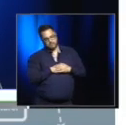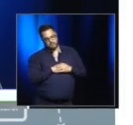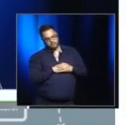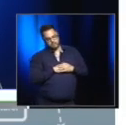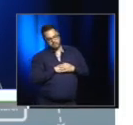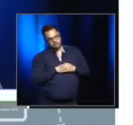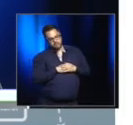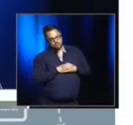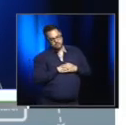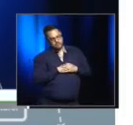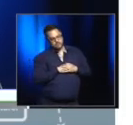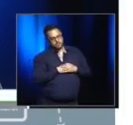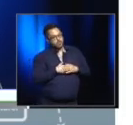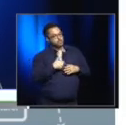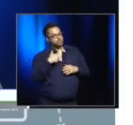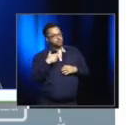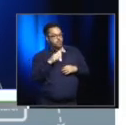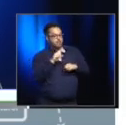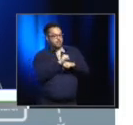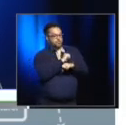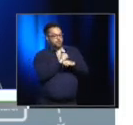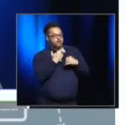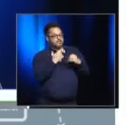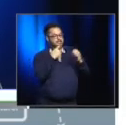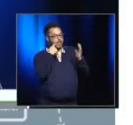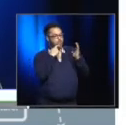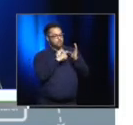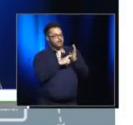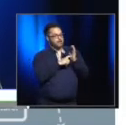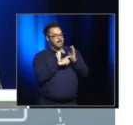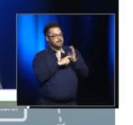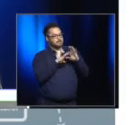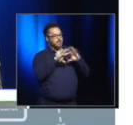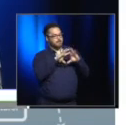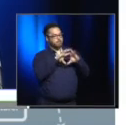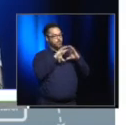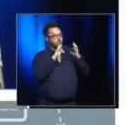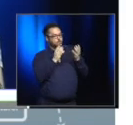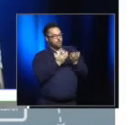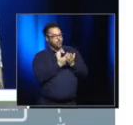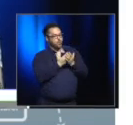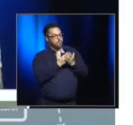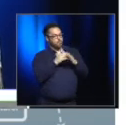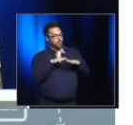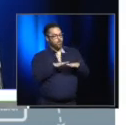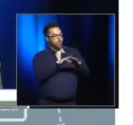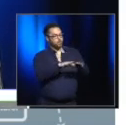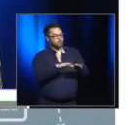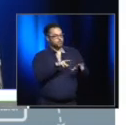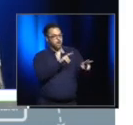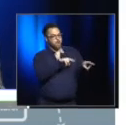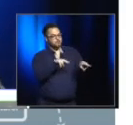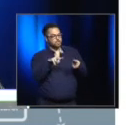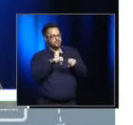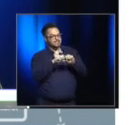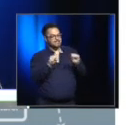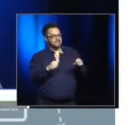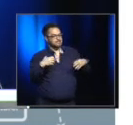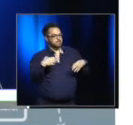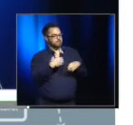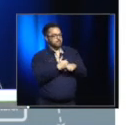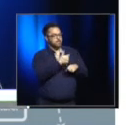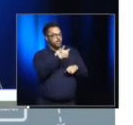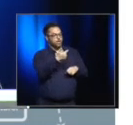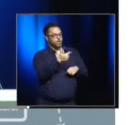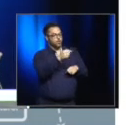So this work has now become recognised by the Global Ocean Observing System, GOOS, which is like the big parent organisation